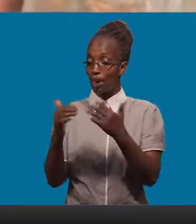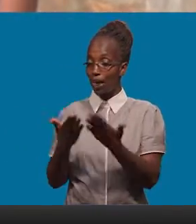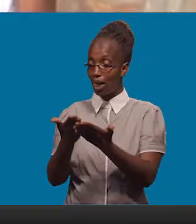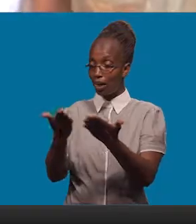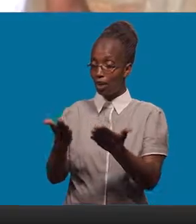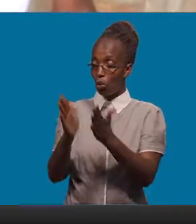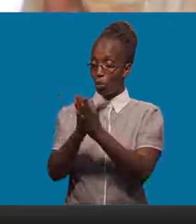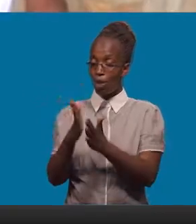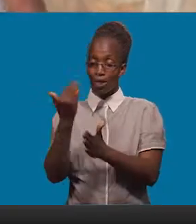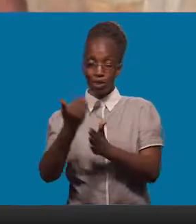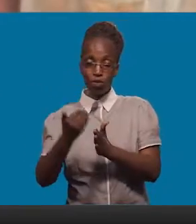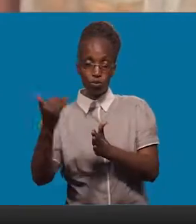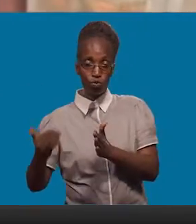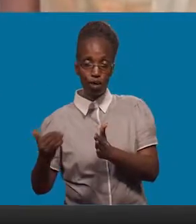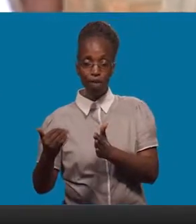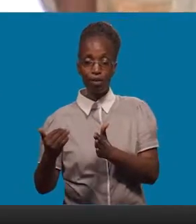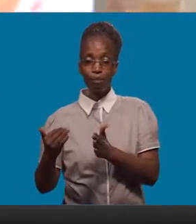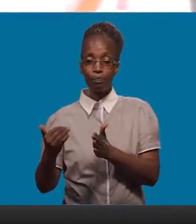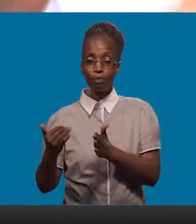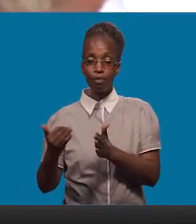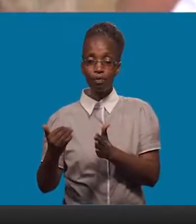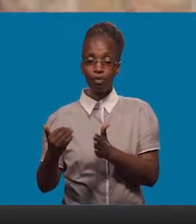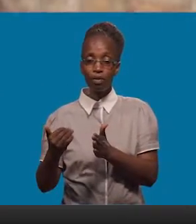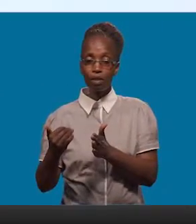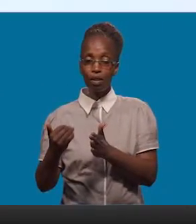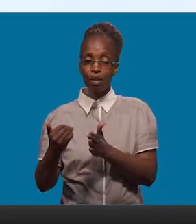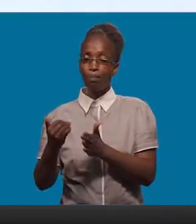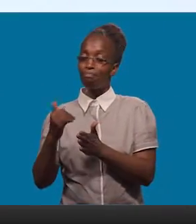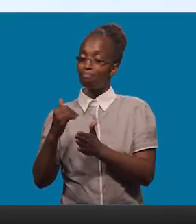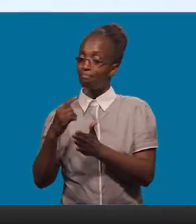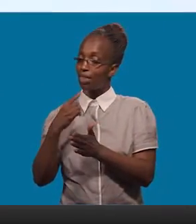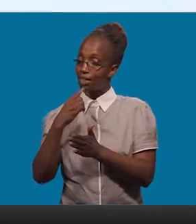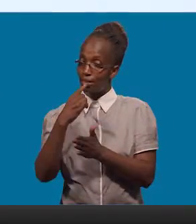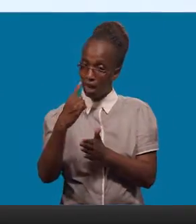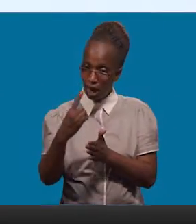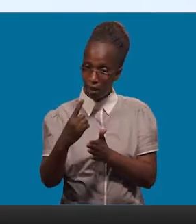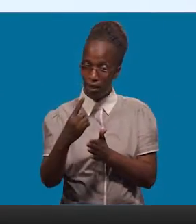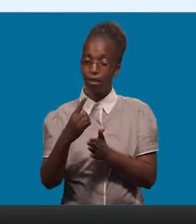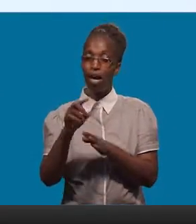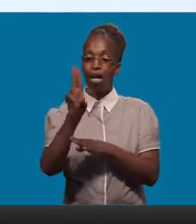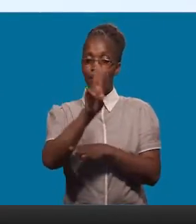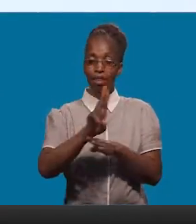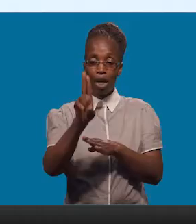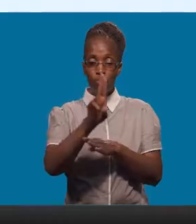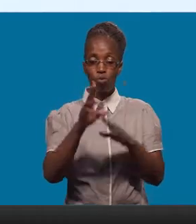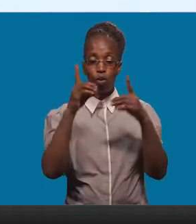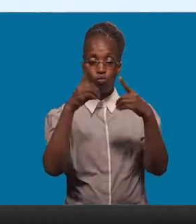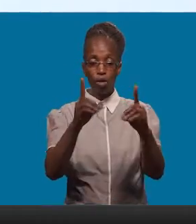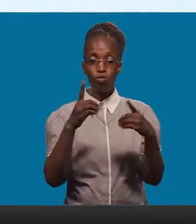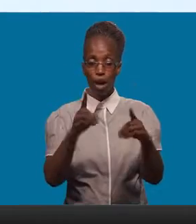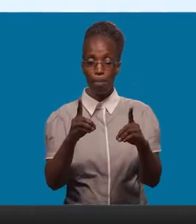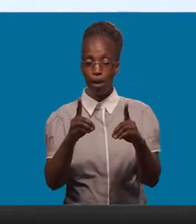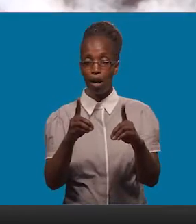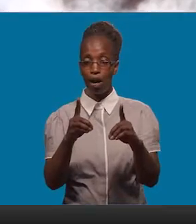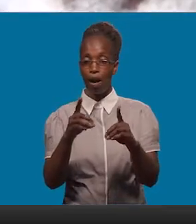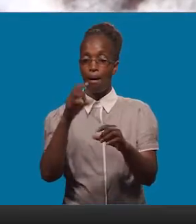watu wazima na wala sio watoto. Aidha alisema kuwa matumizi ya sanaa miongoni mwa watoto yatasaidia ujumbe